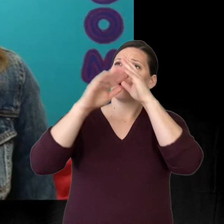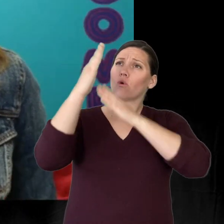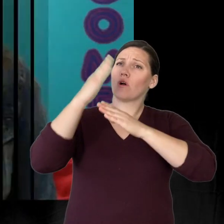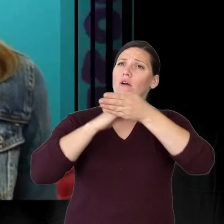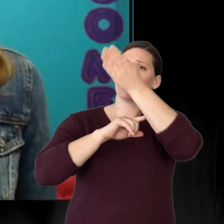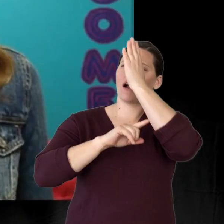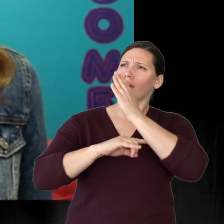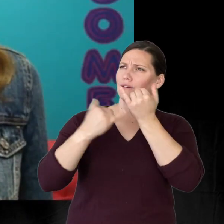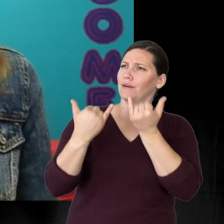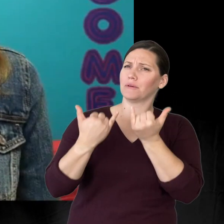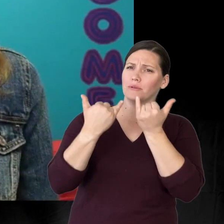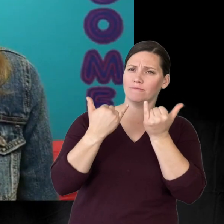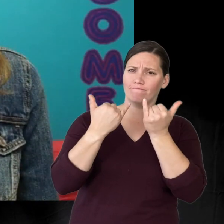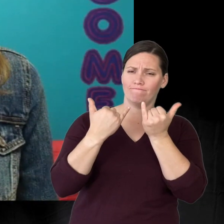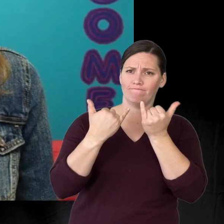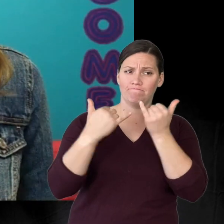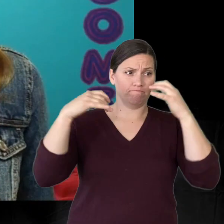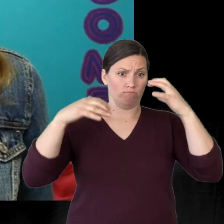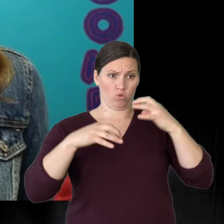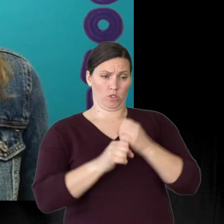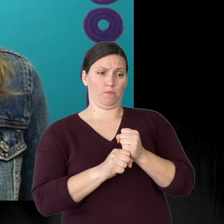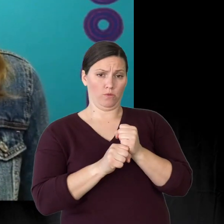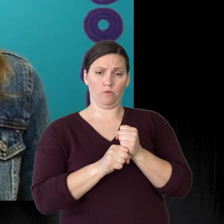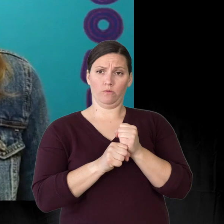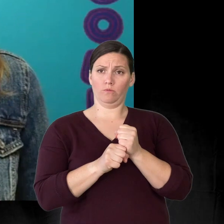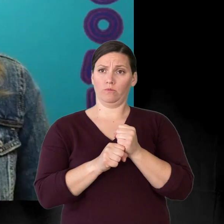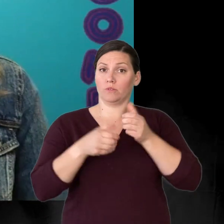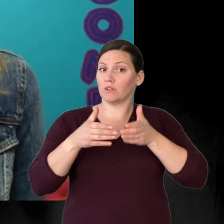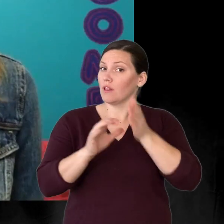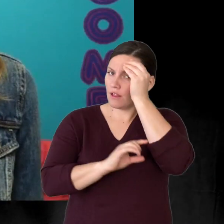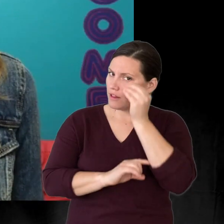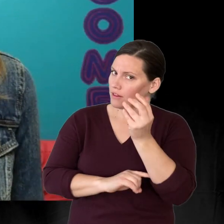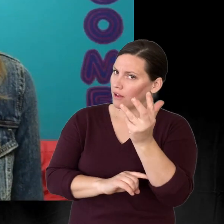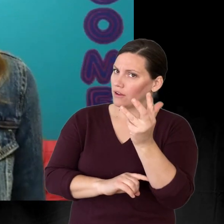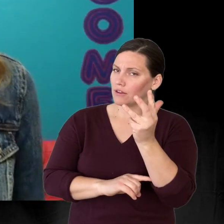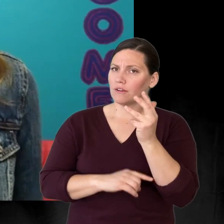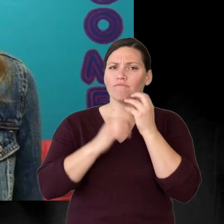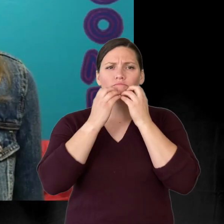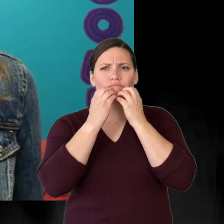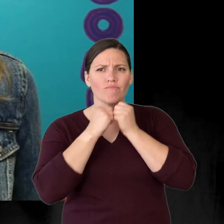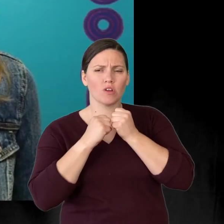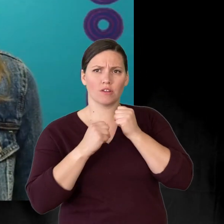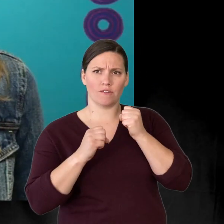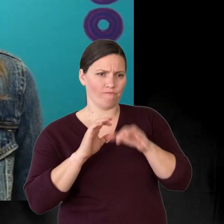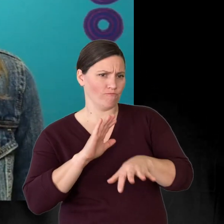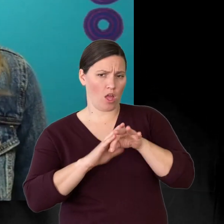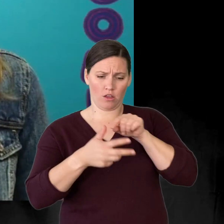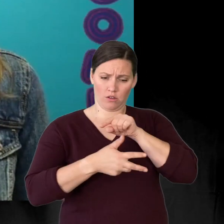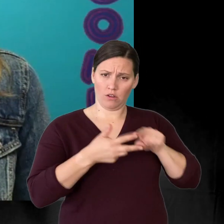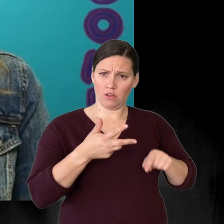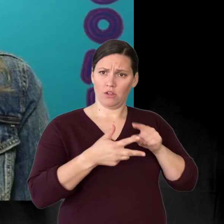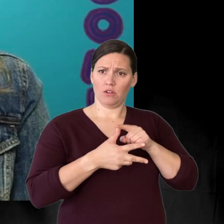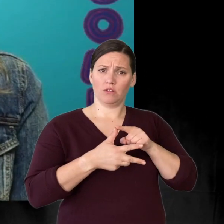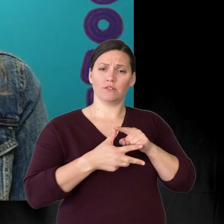God. Now that we've had that little refresher, allow me to tell you about the incredible devotions that I've selected for us.